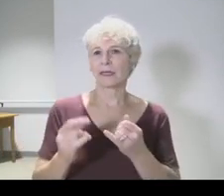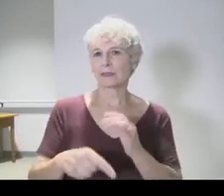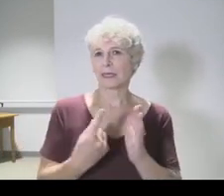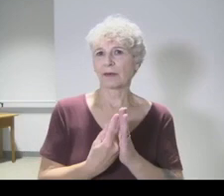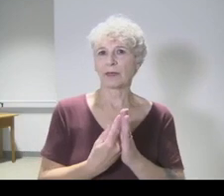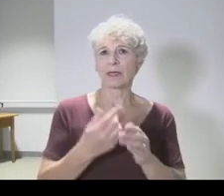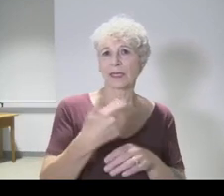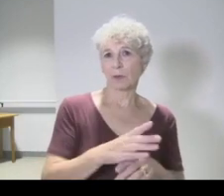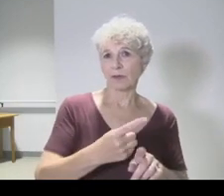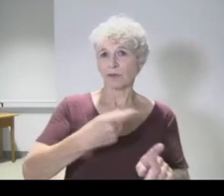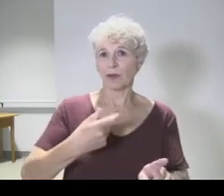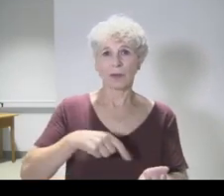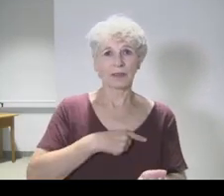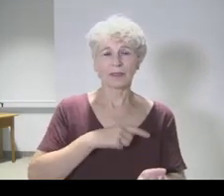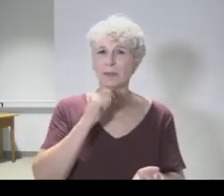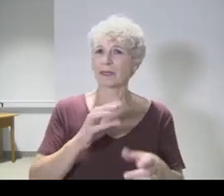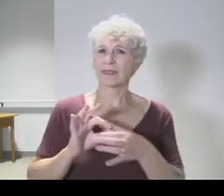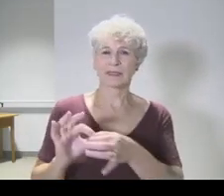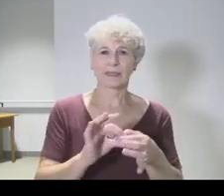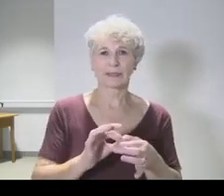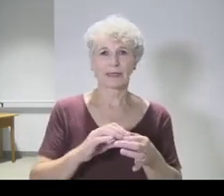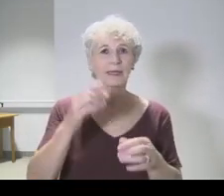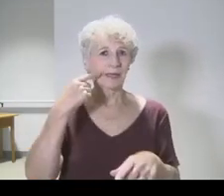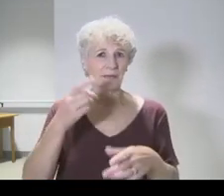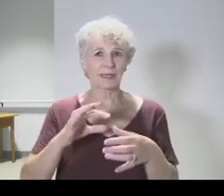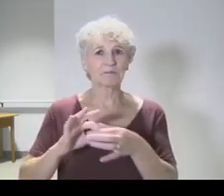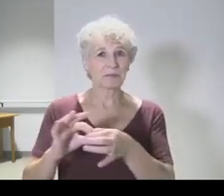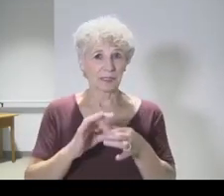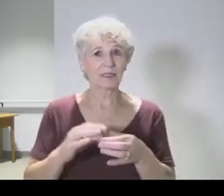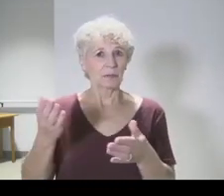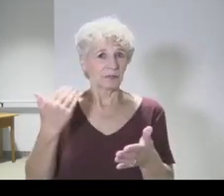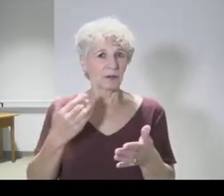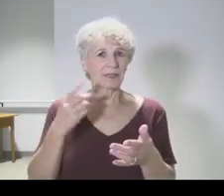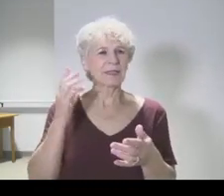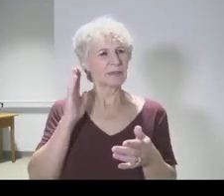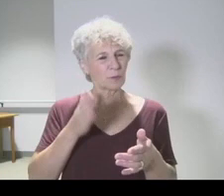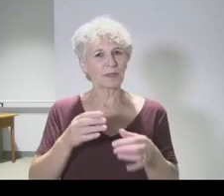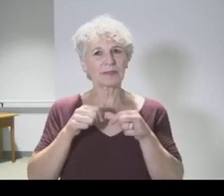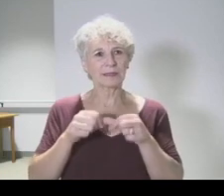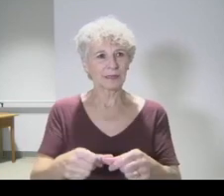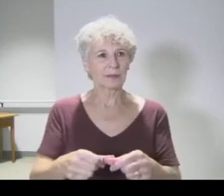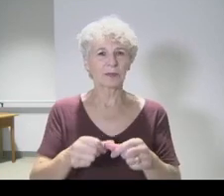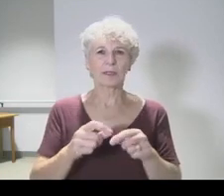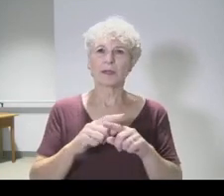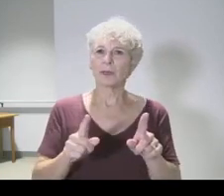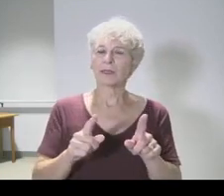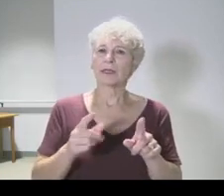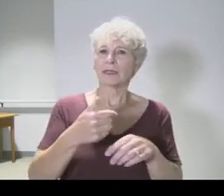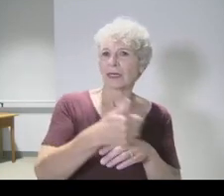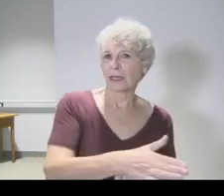went out from us, but they were not of us. For if they had been of us, they would have continued with us. But they went out, that it might become